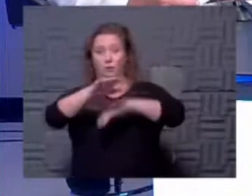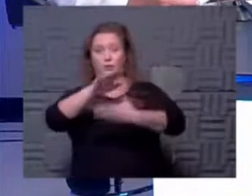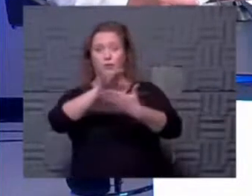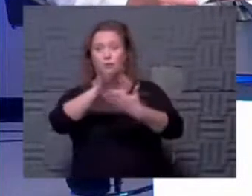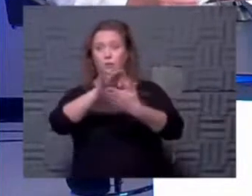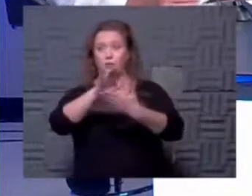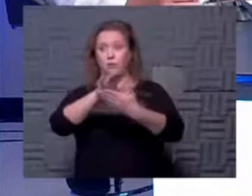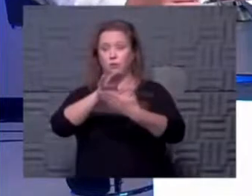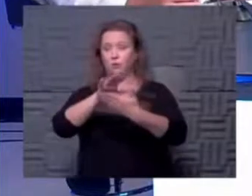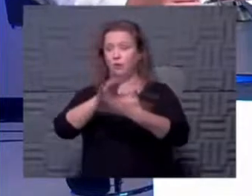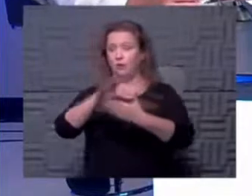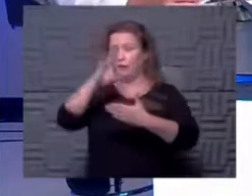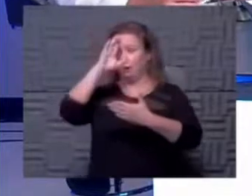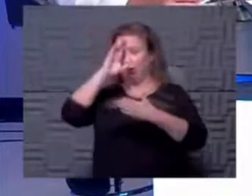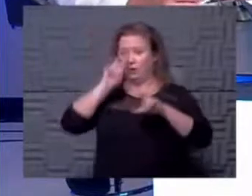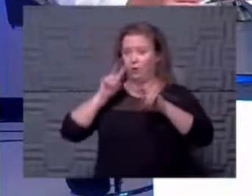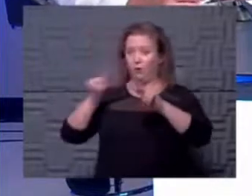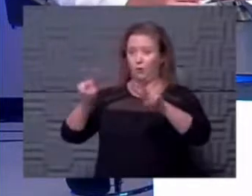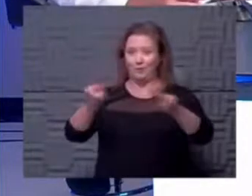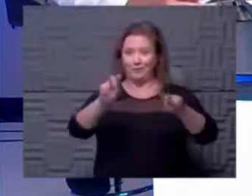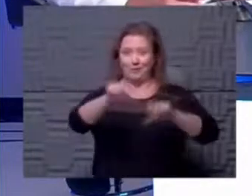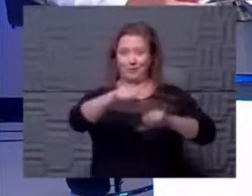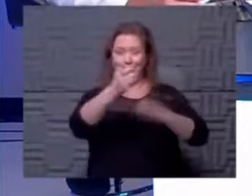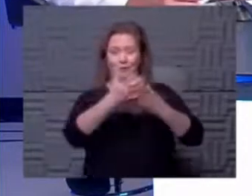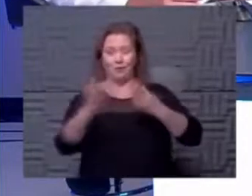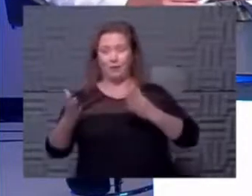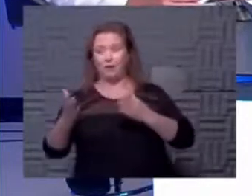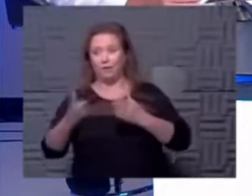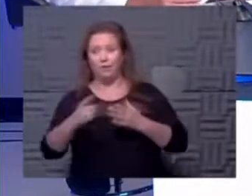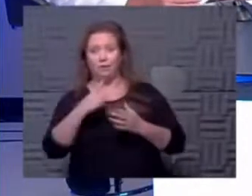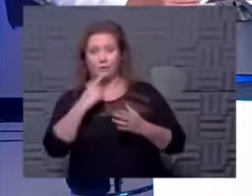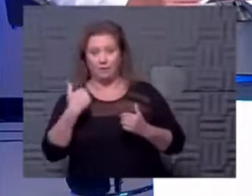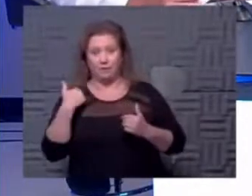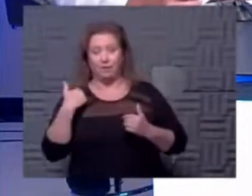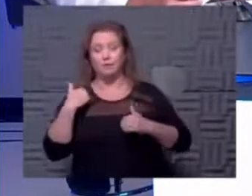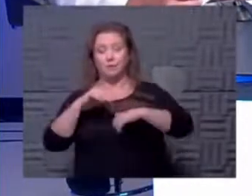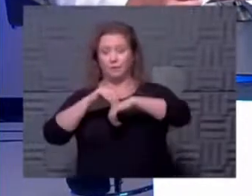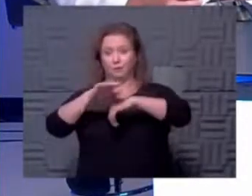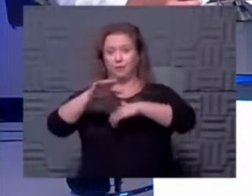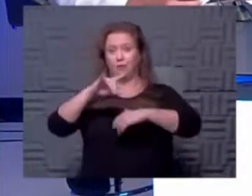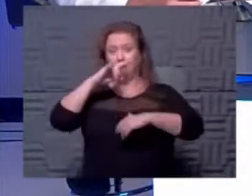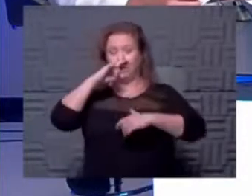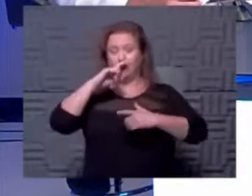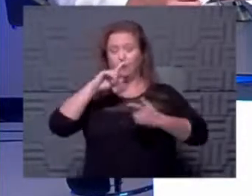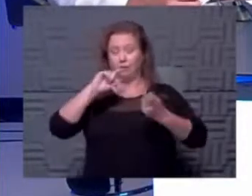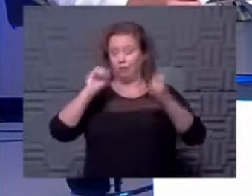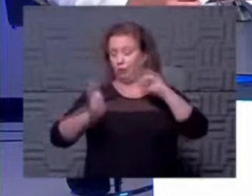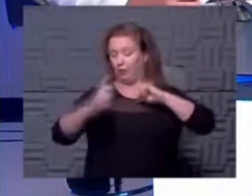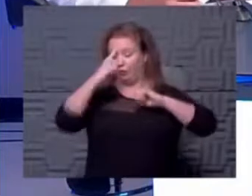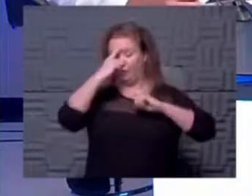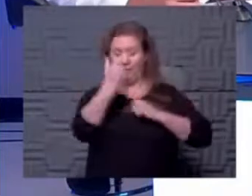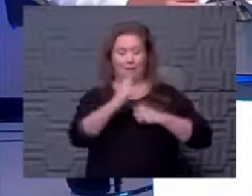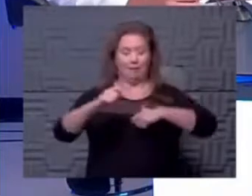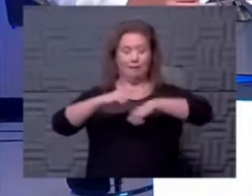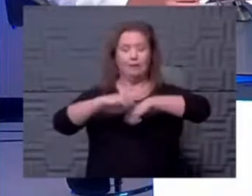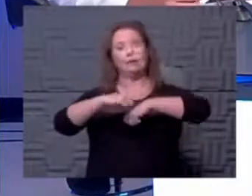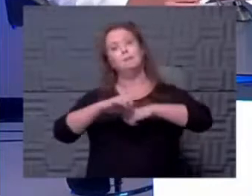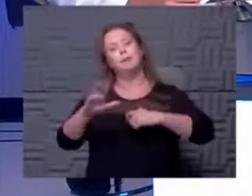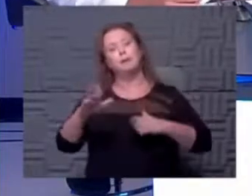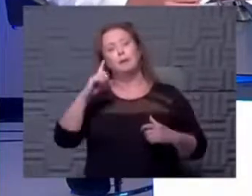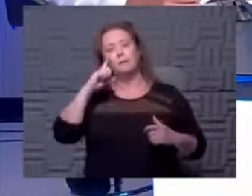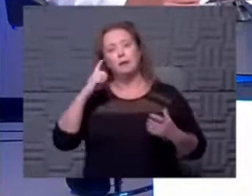you coach them? I know you're keeping an eye on all this other stuff too, Yeah. and you have the right to change your mind at any point. Yeah. But in